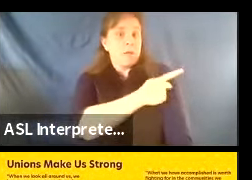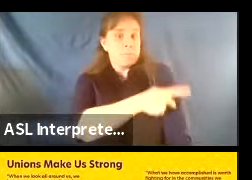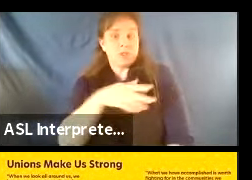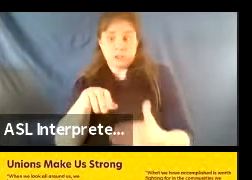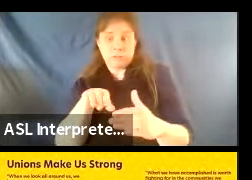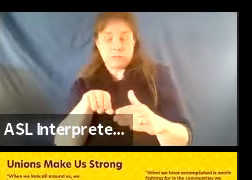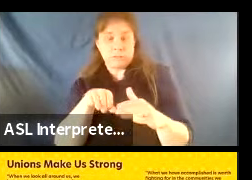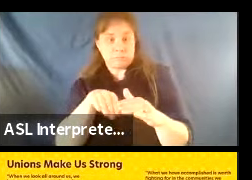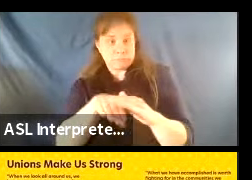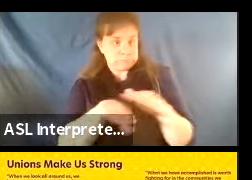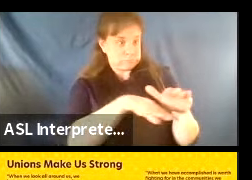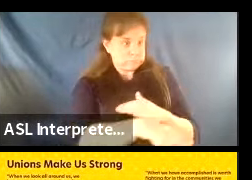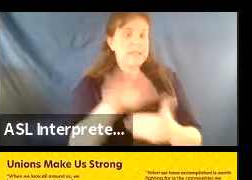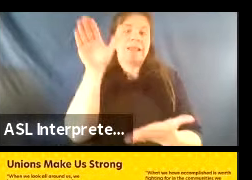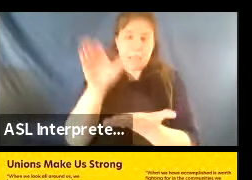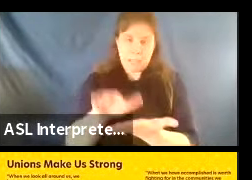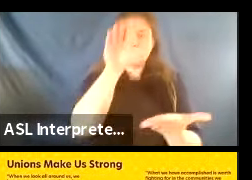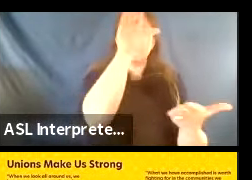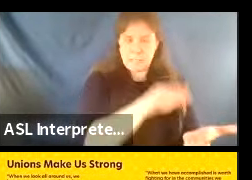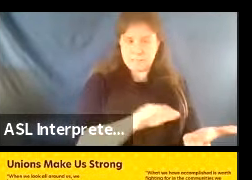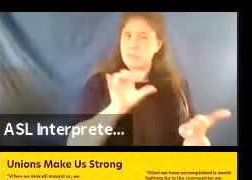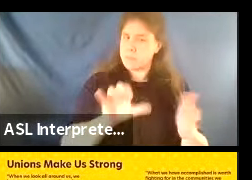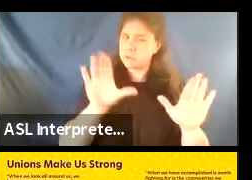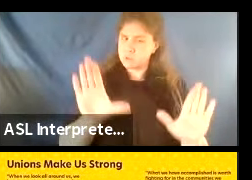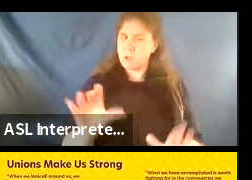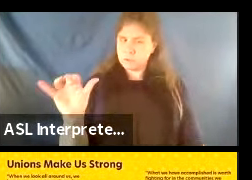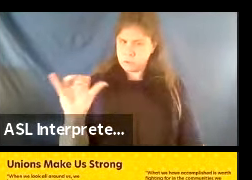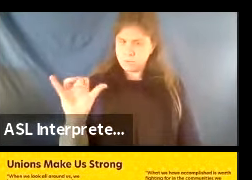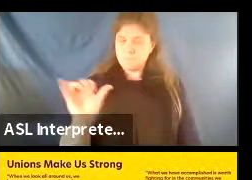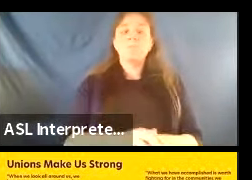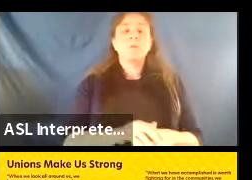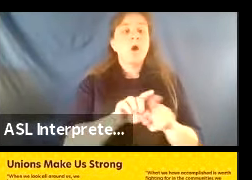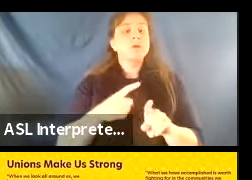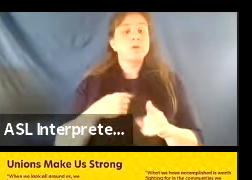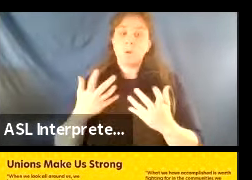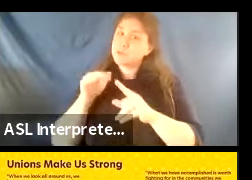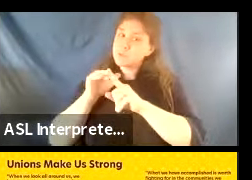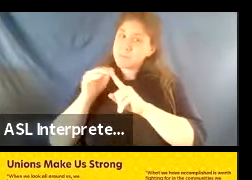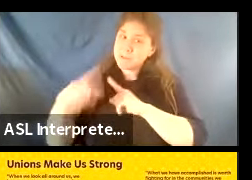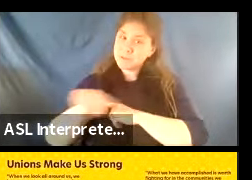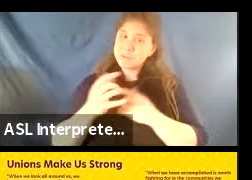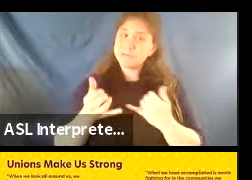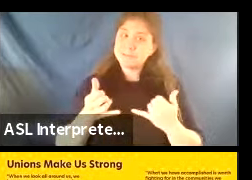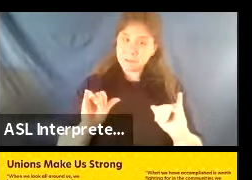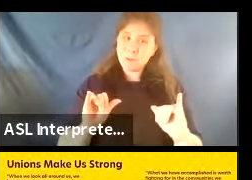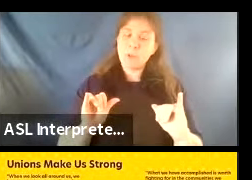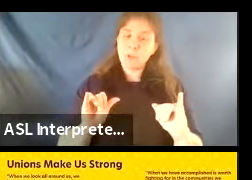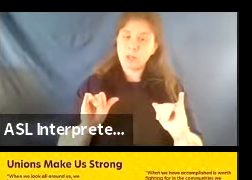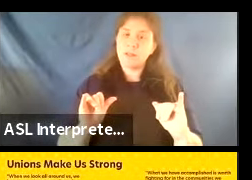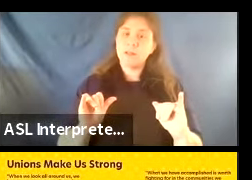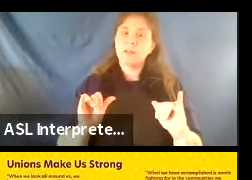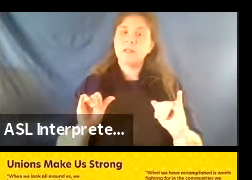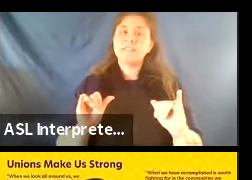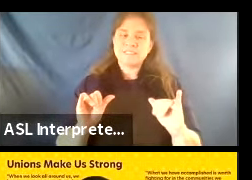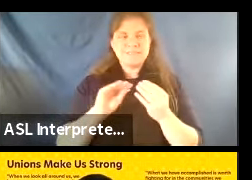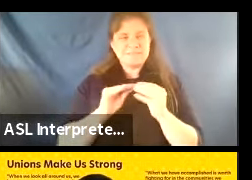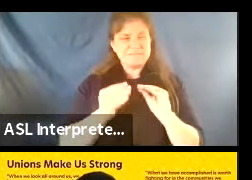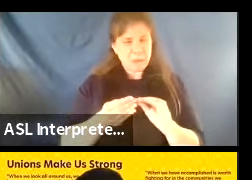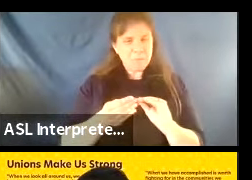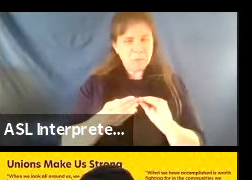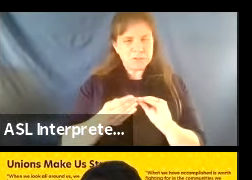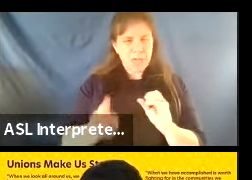are great signs. I do also at the same time want to remind people that we are still at levels that are around what our peak was last July. So